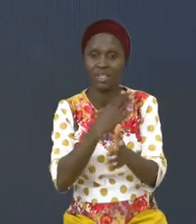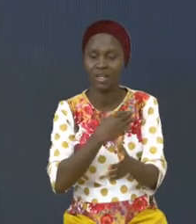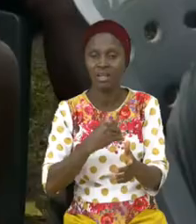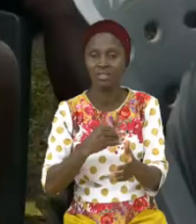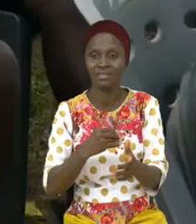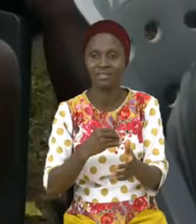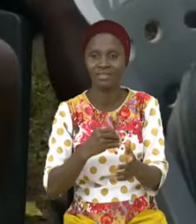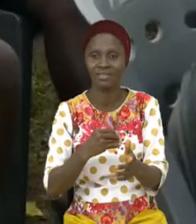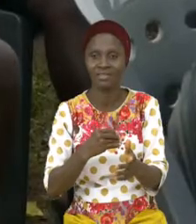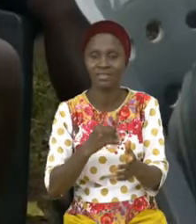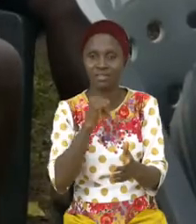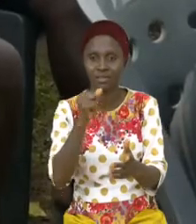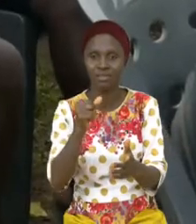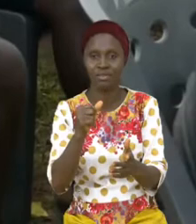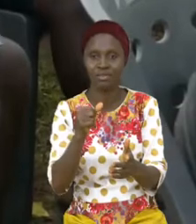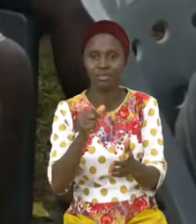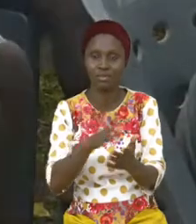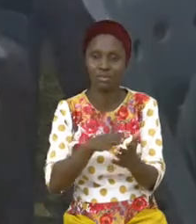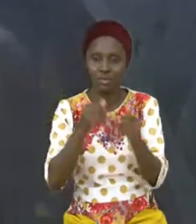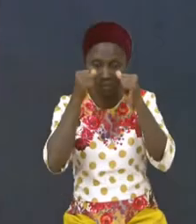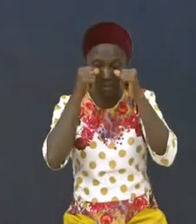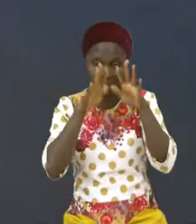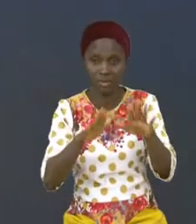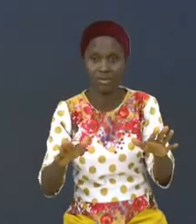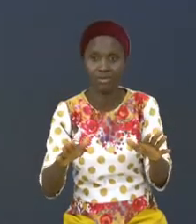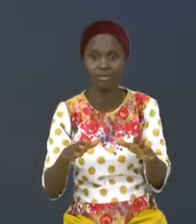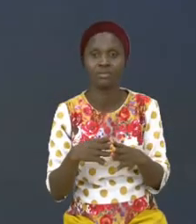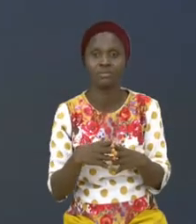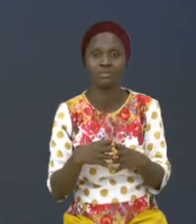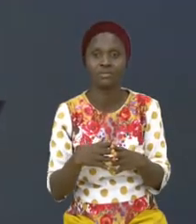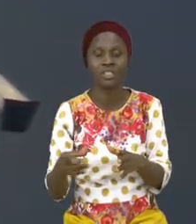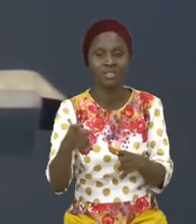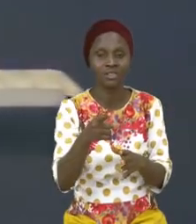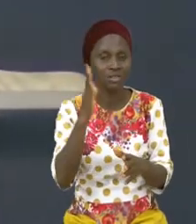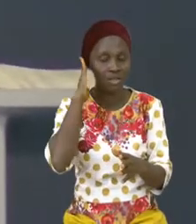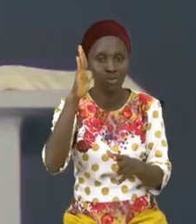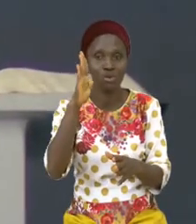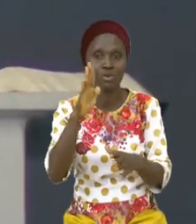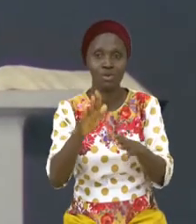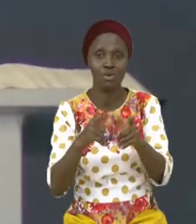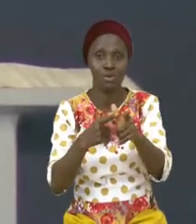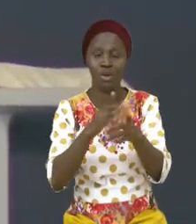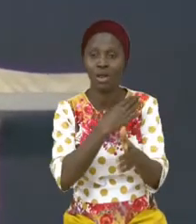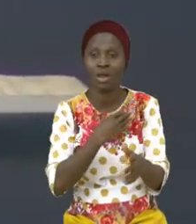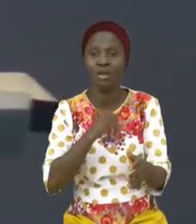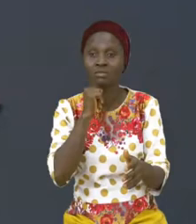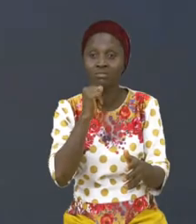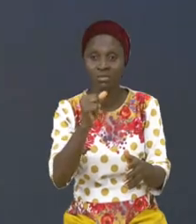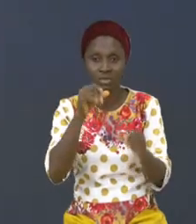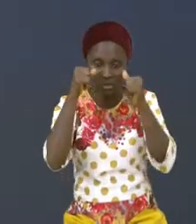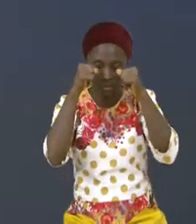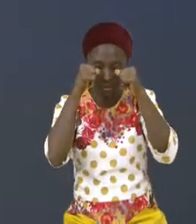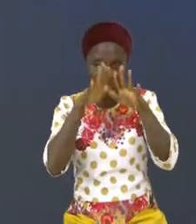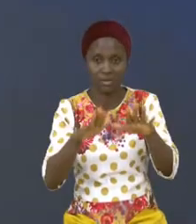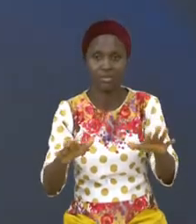willing they shall walk and not fade you know when i